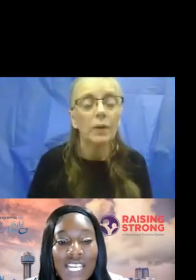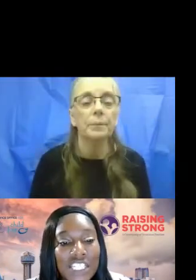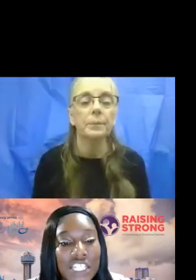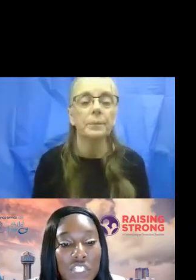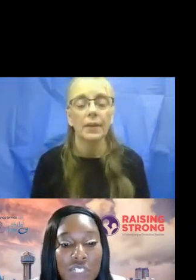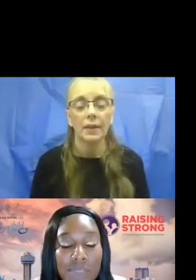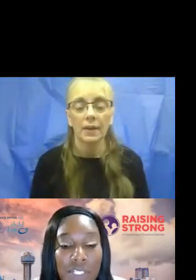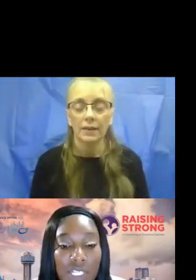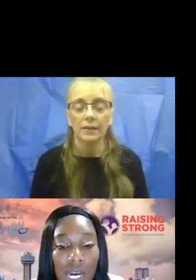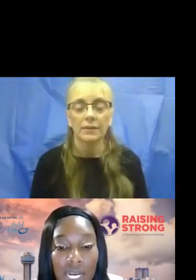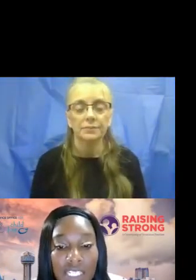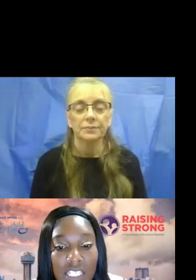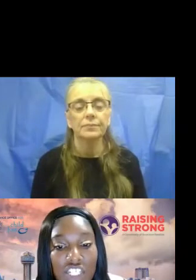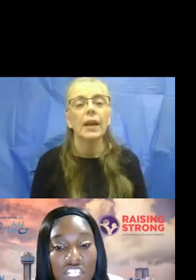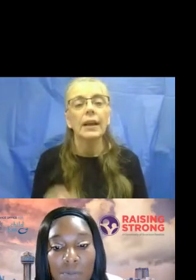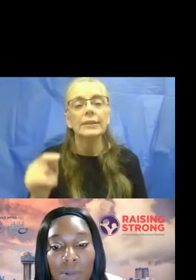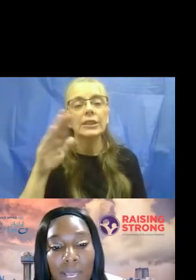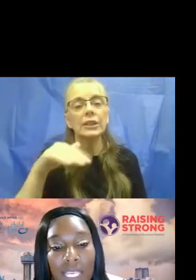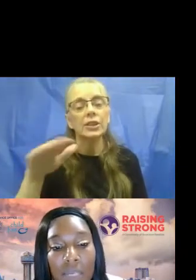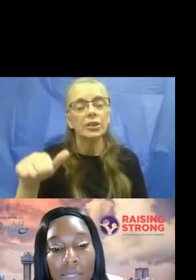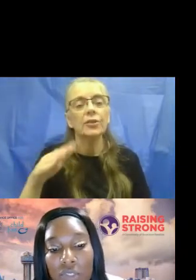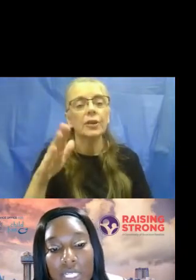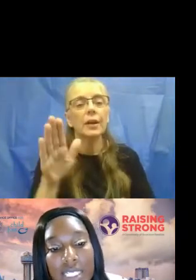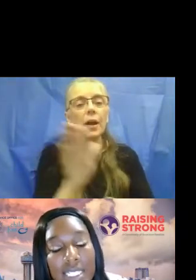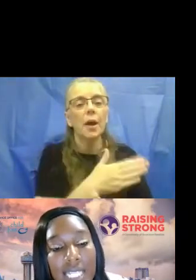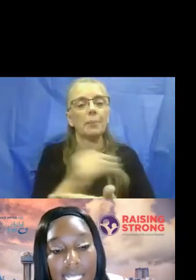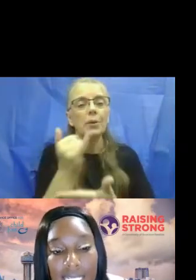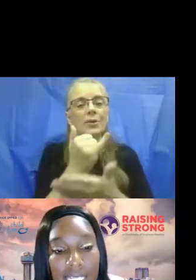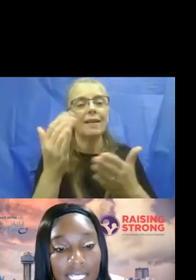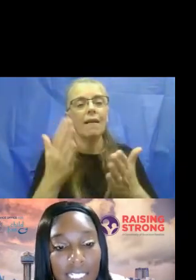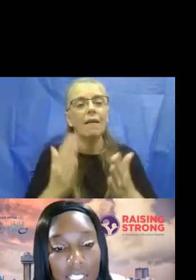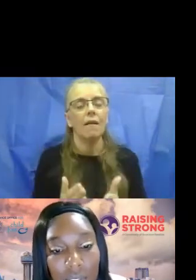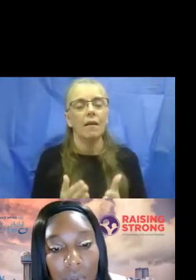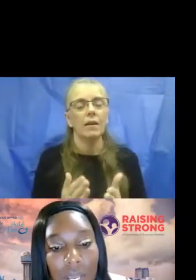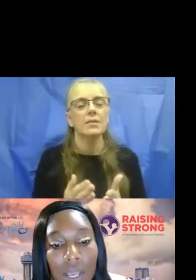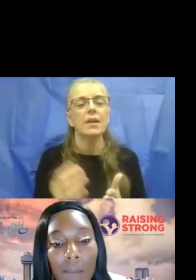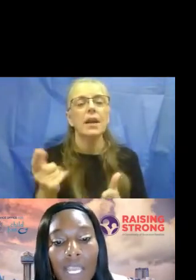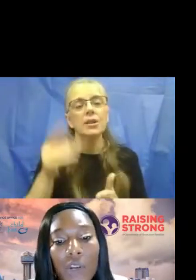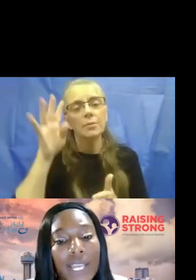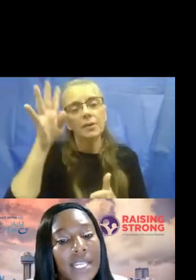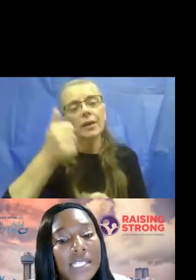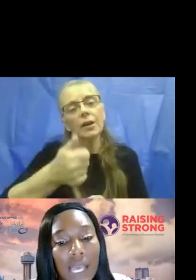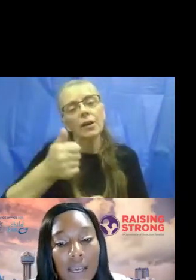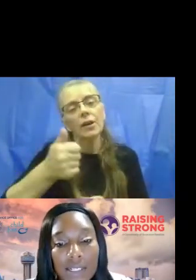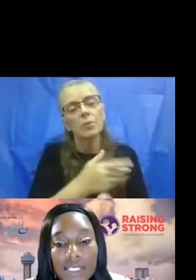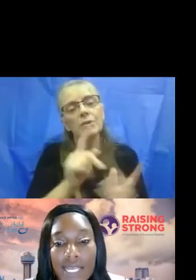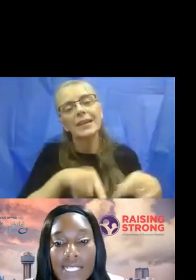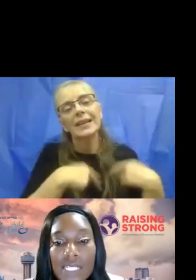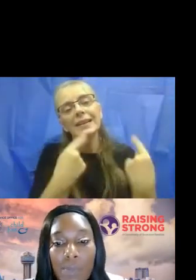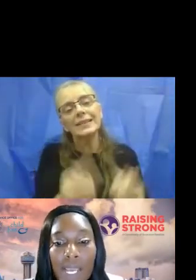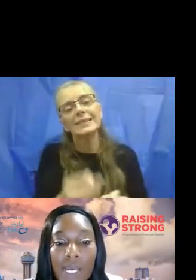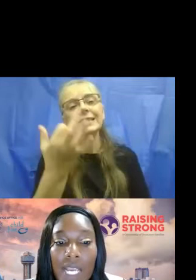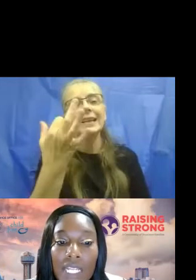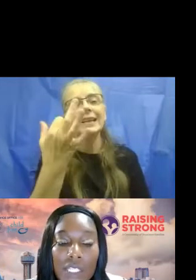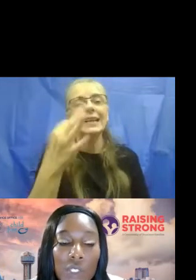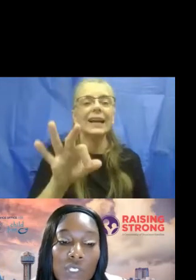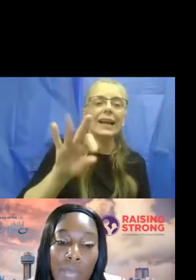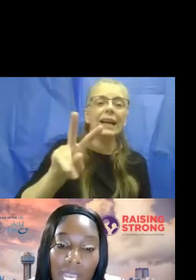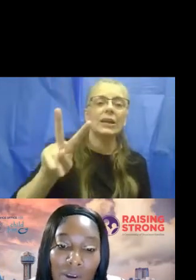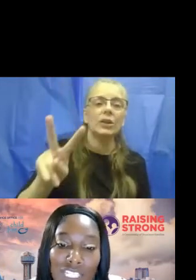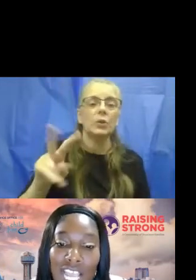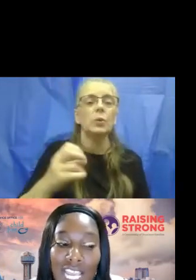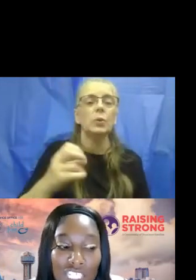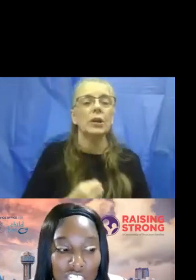She is a children's music artist, and she's been making music since 1992 by creating songs that inspire and